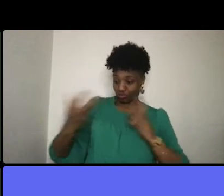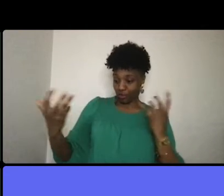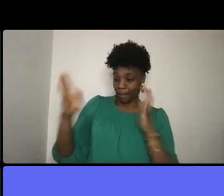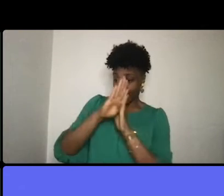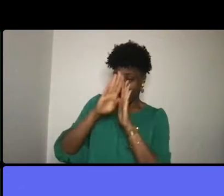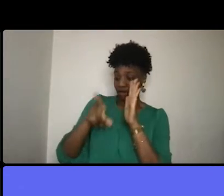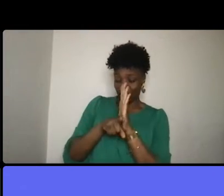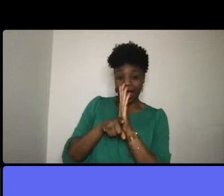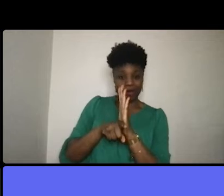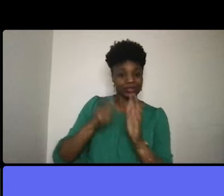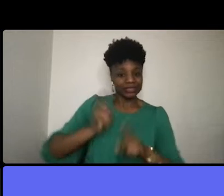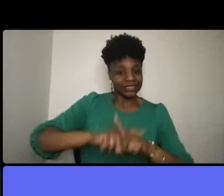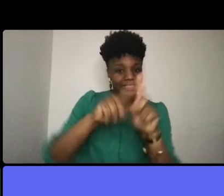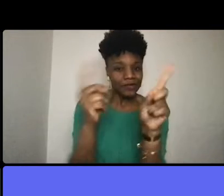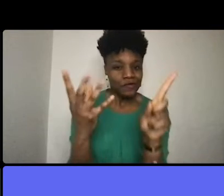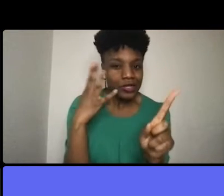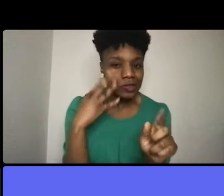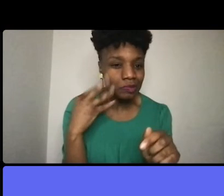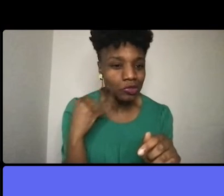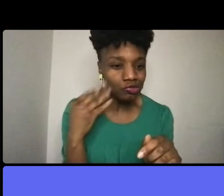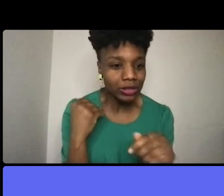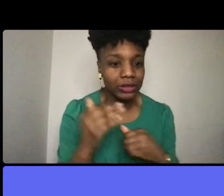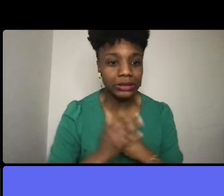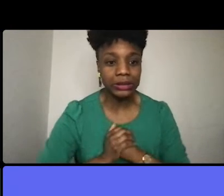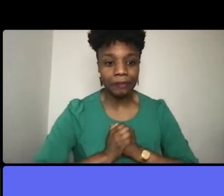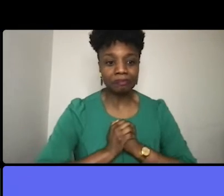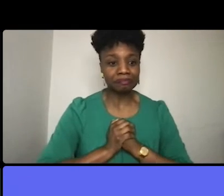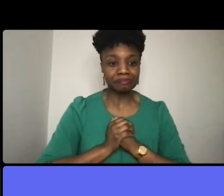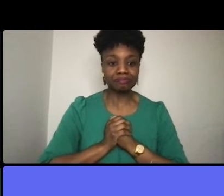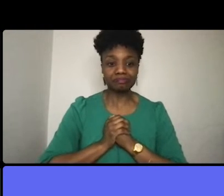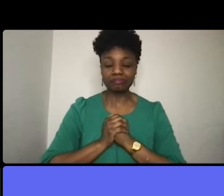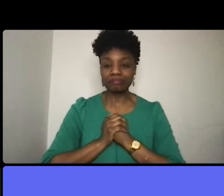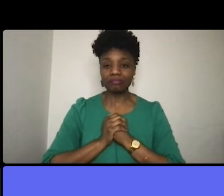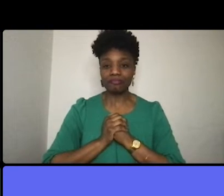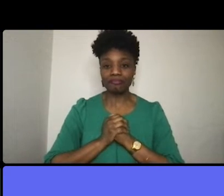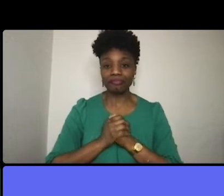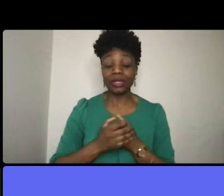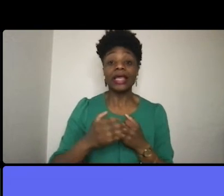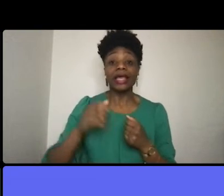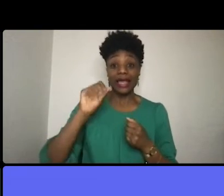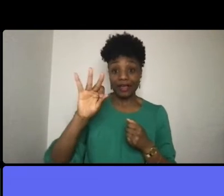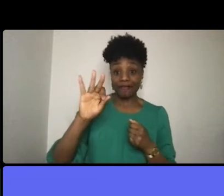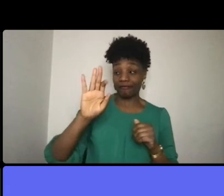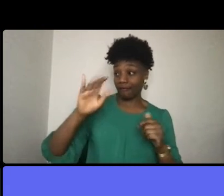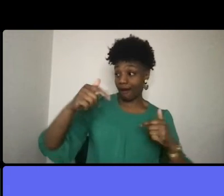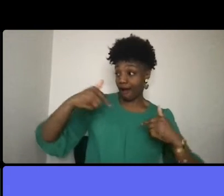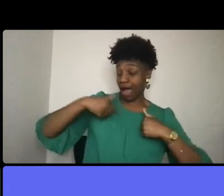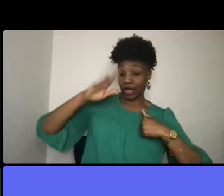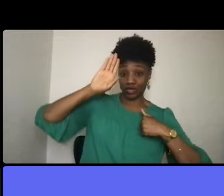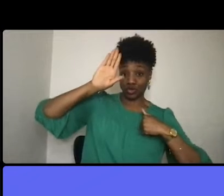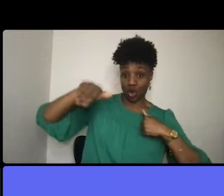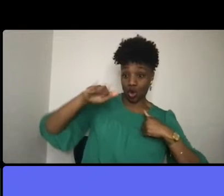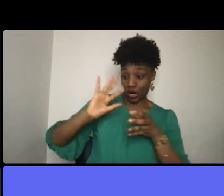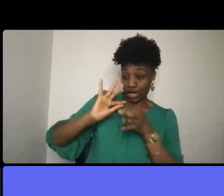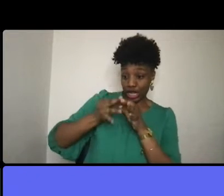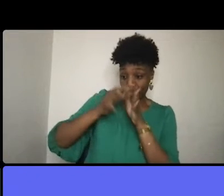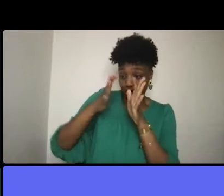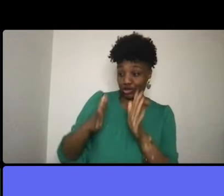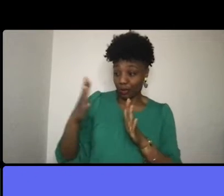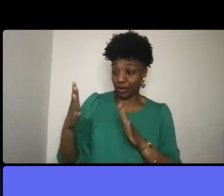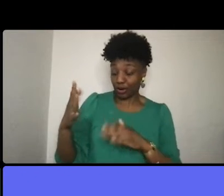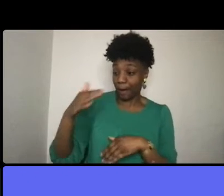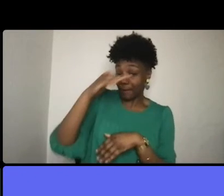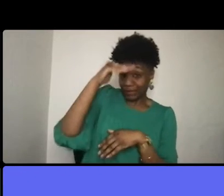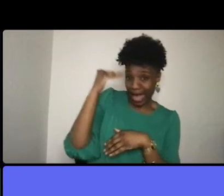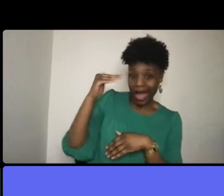Yeah, If I Okay. know, something if I familiar. know the interpreter is black, I'm pretty sure, they know the lyrics